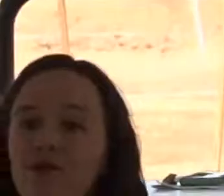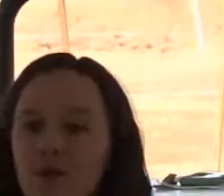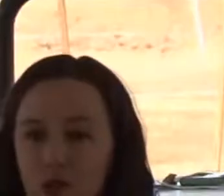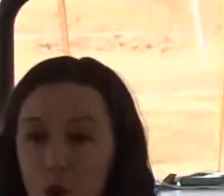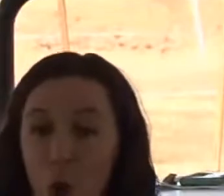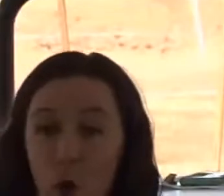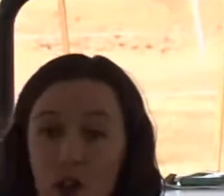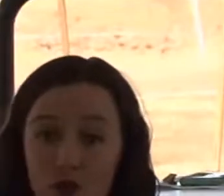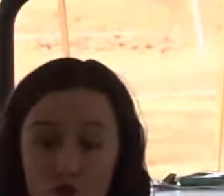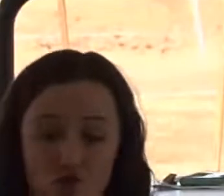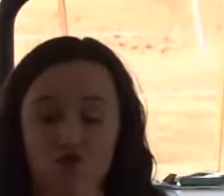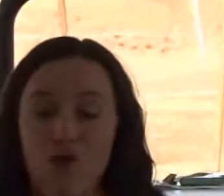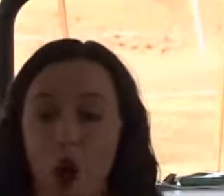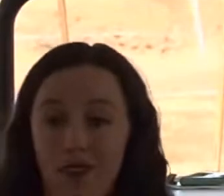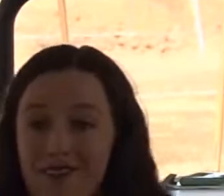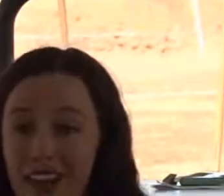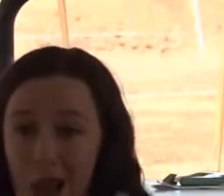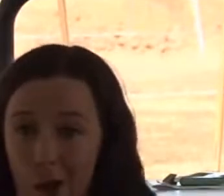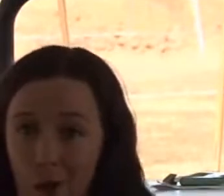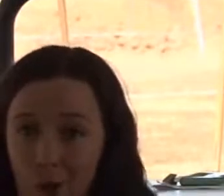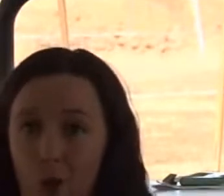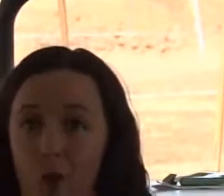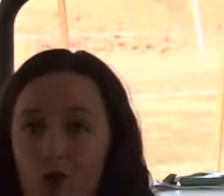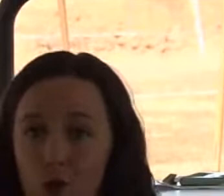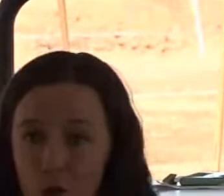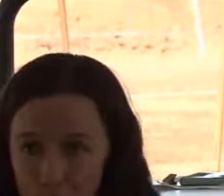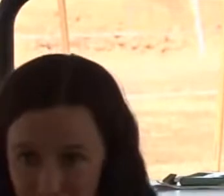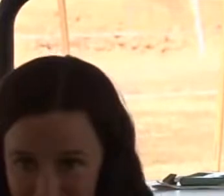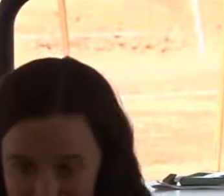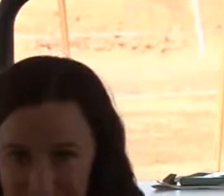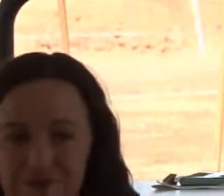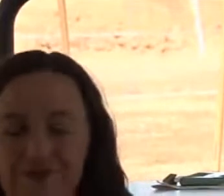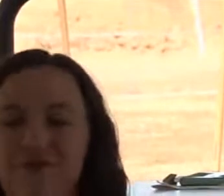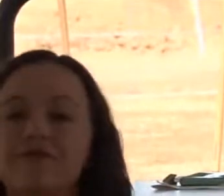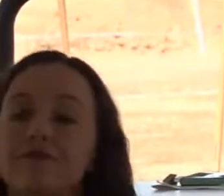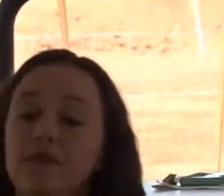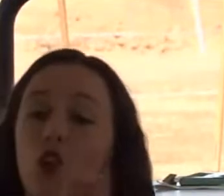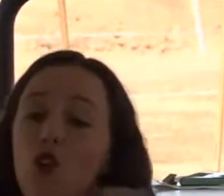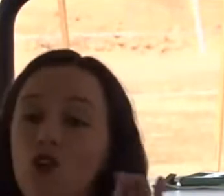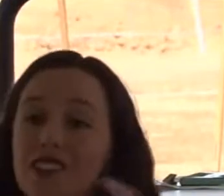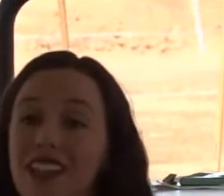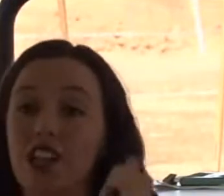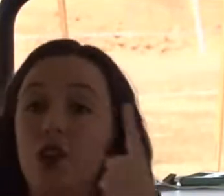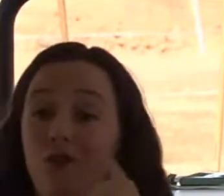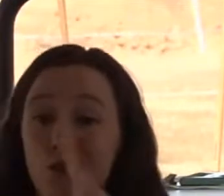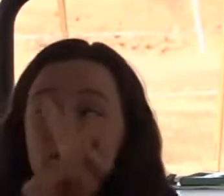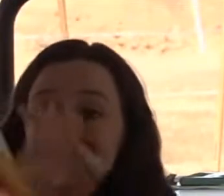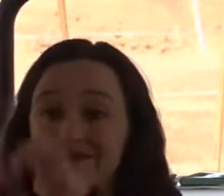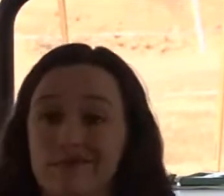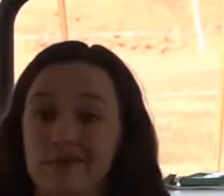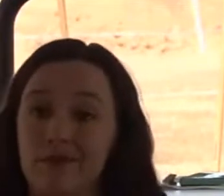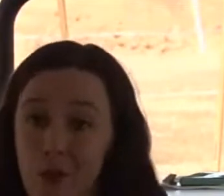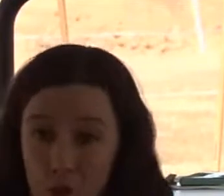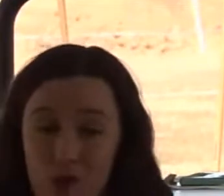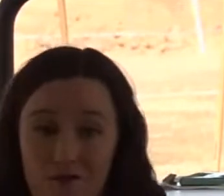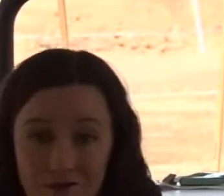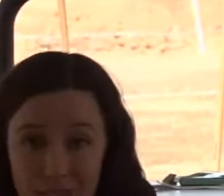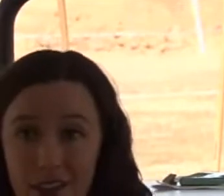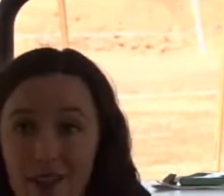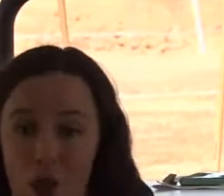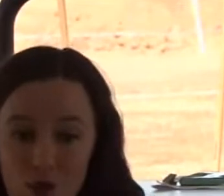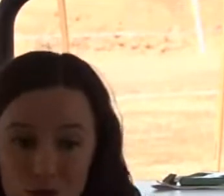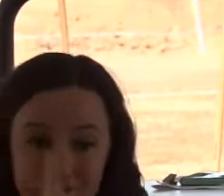We're really proud of the equity work that we're doing here on campus. Clovis is a leader in removing barriers to completion, and this